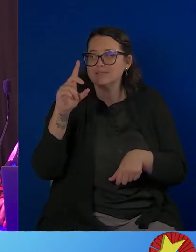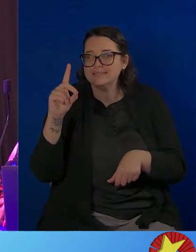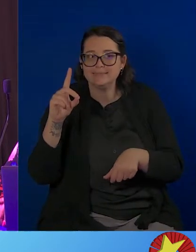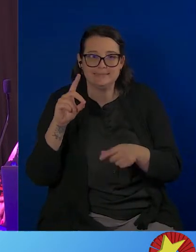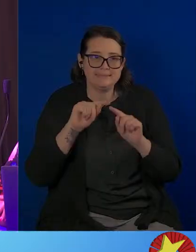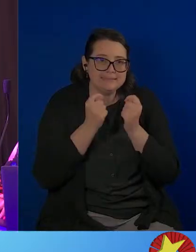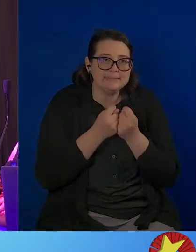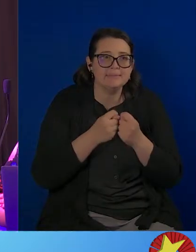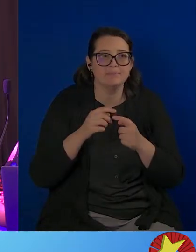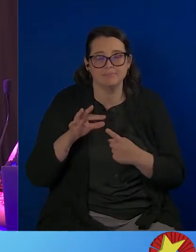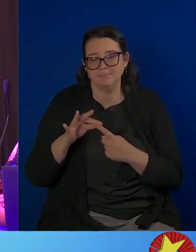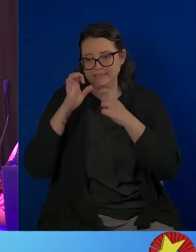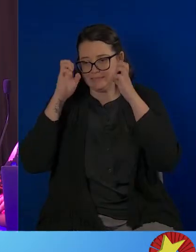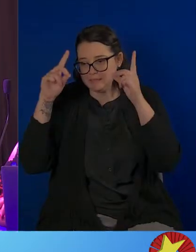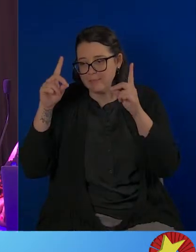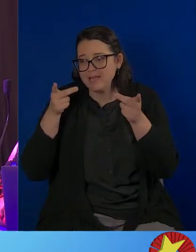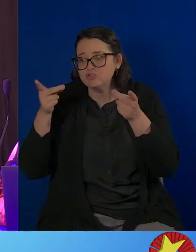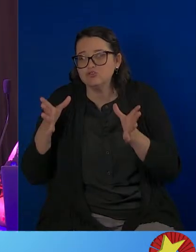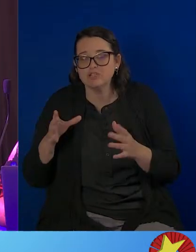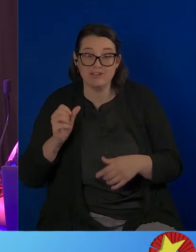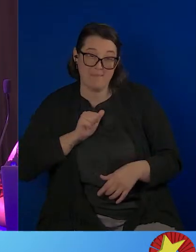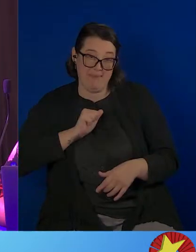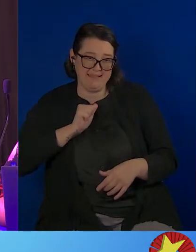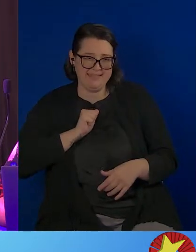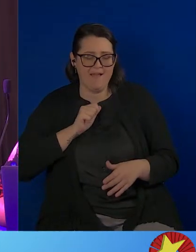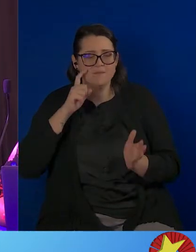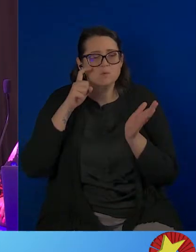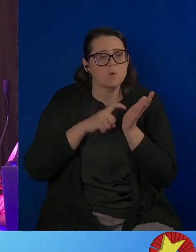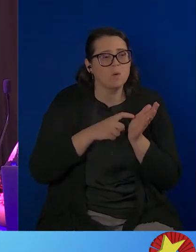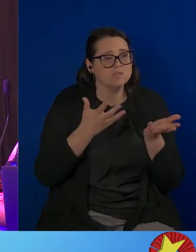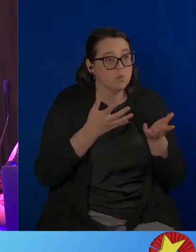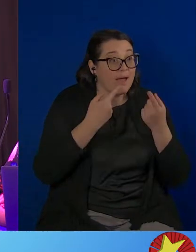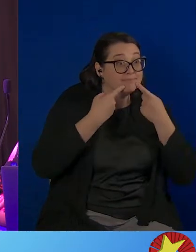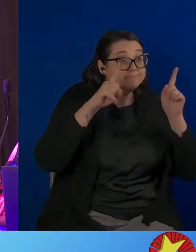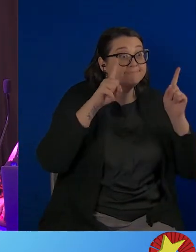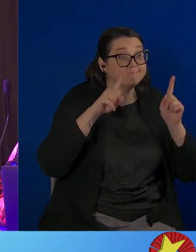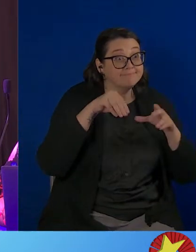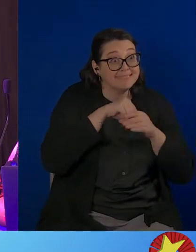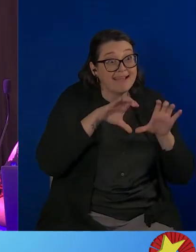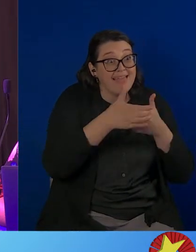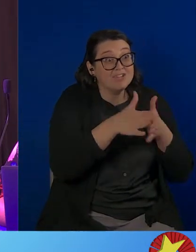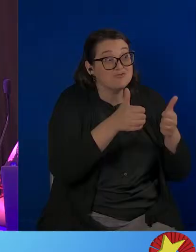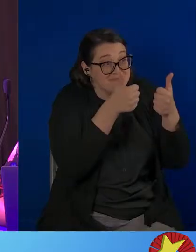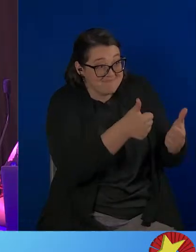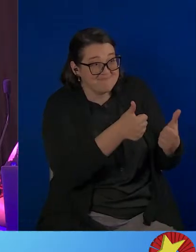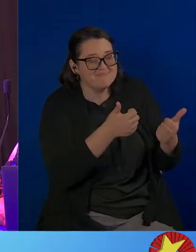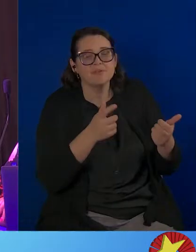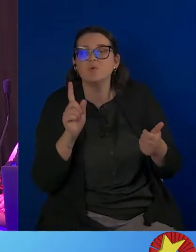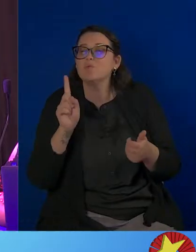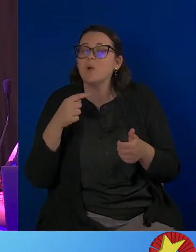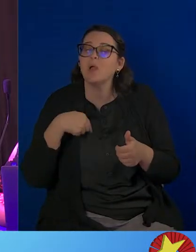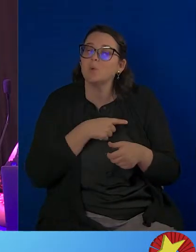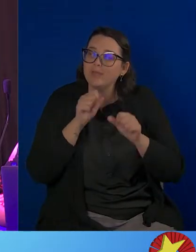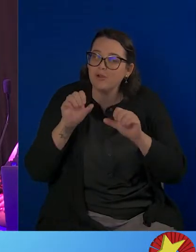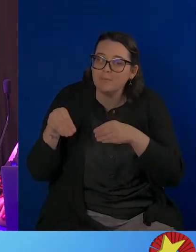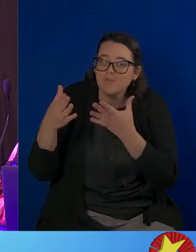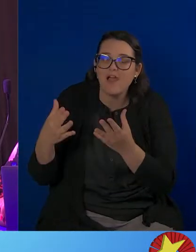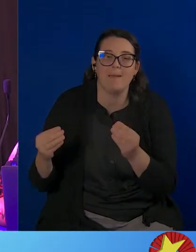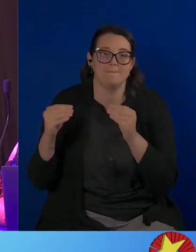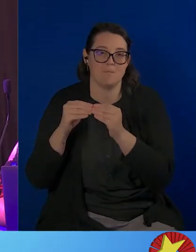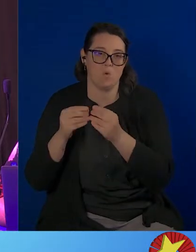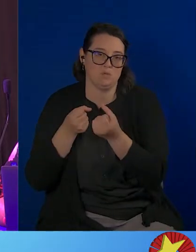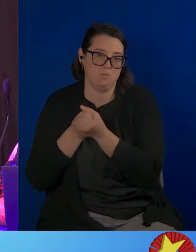the opportunity to recognize what's going well in the classrooms, as well as where we need to provide teachers additional